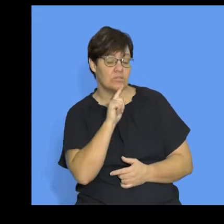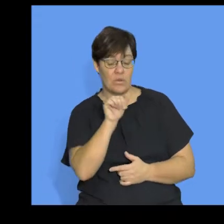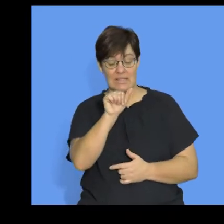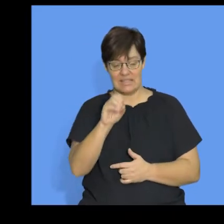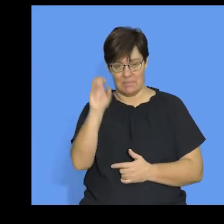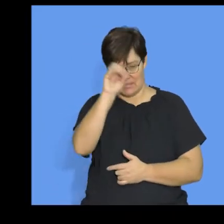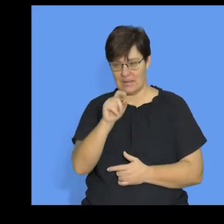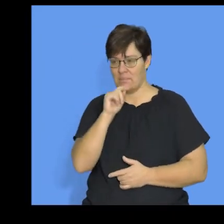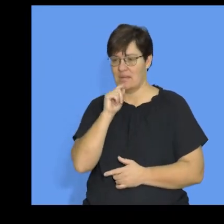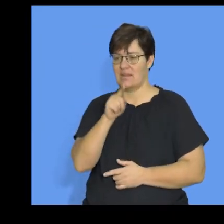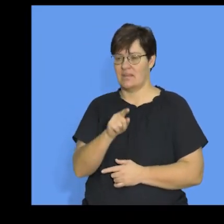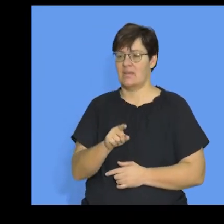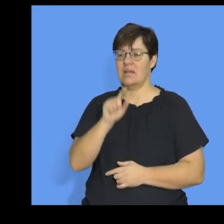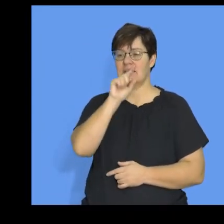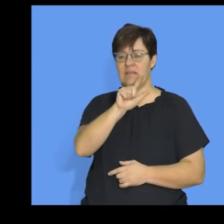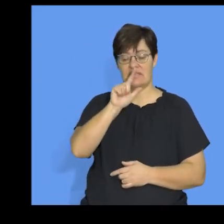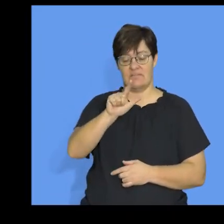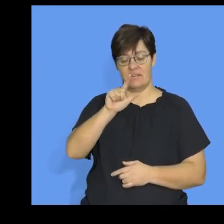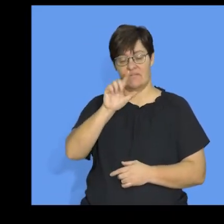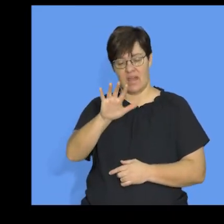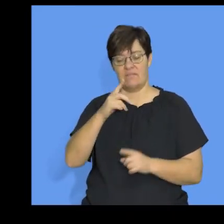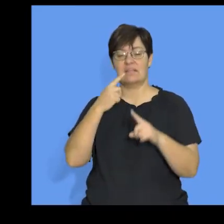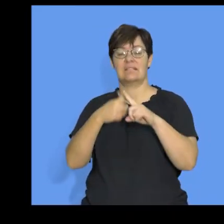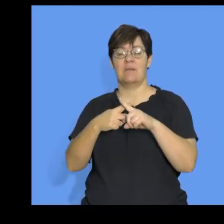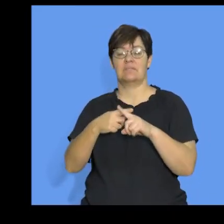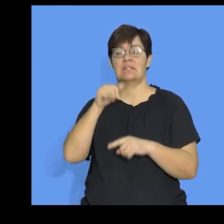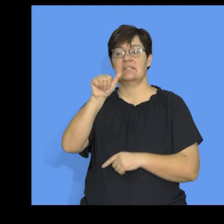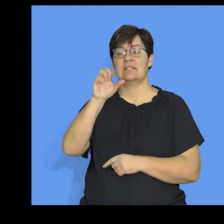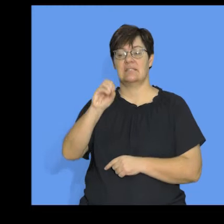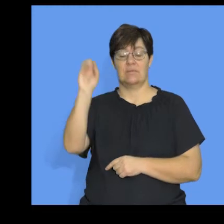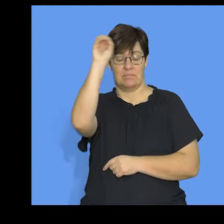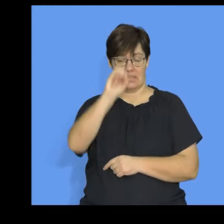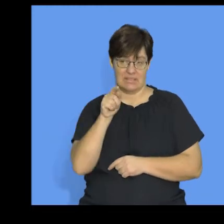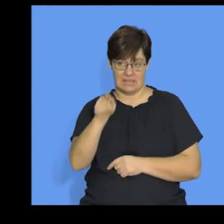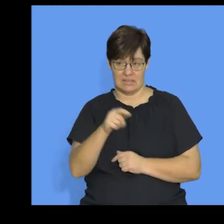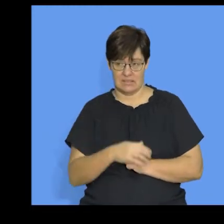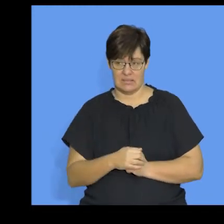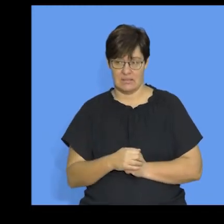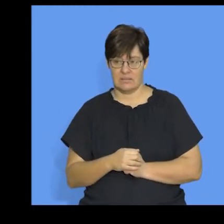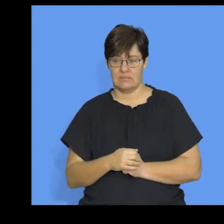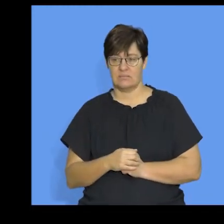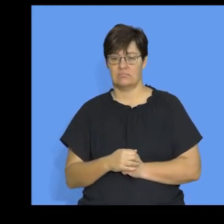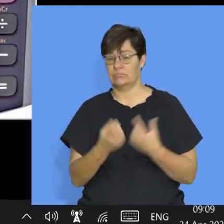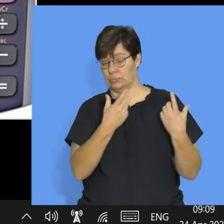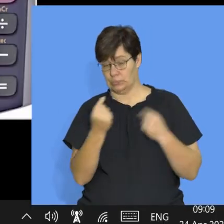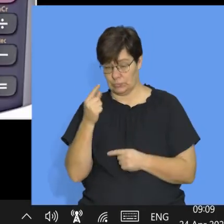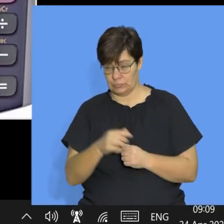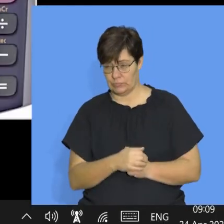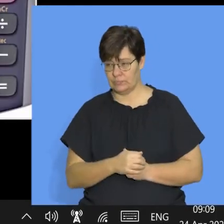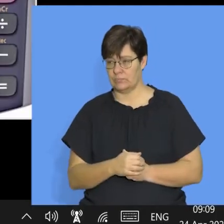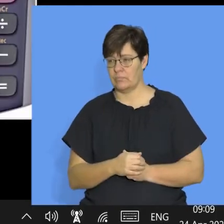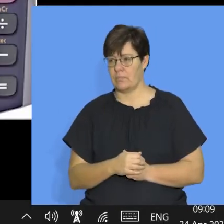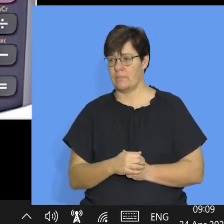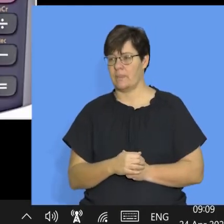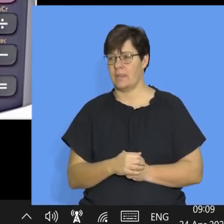would be your 775 times your 60%. Okay, let's do that. It